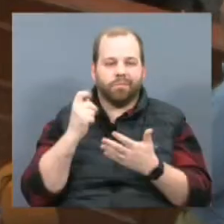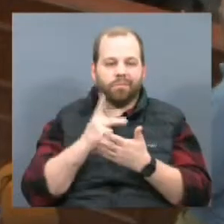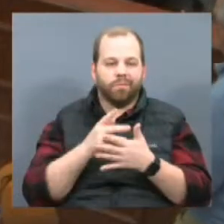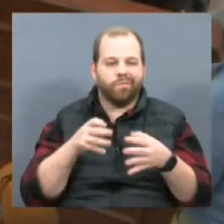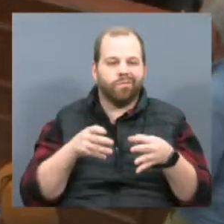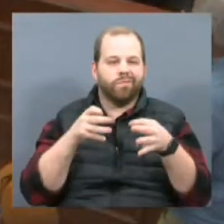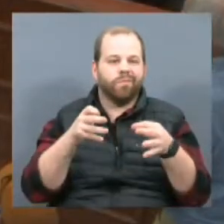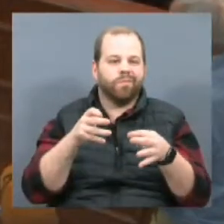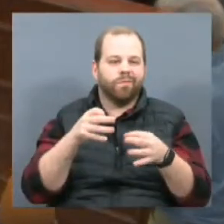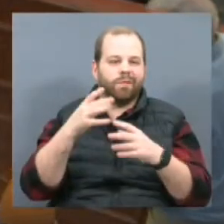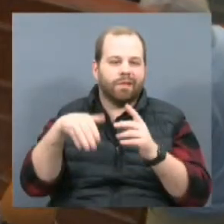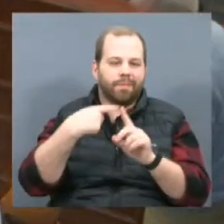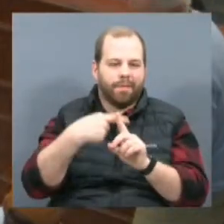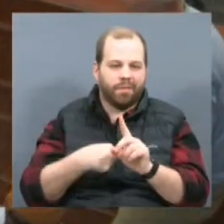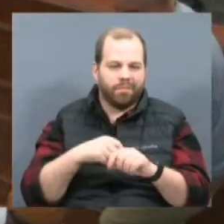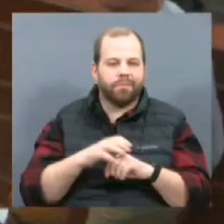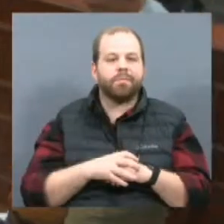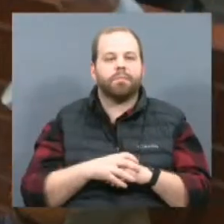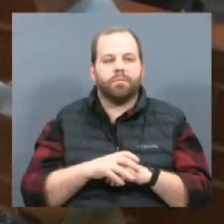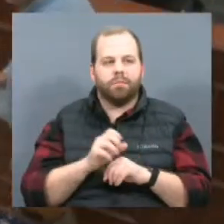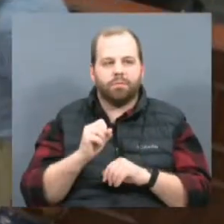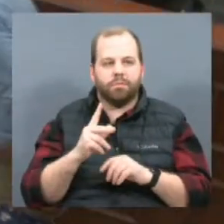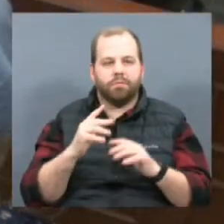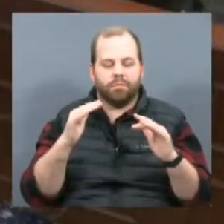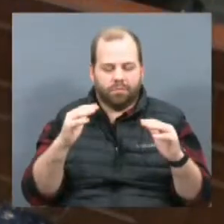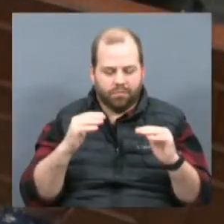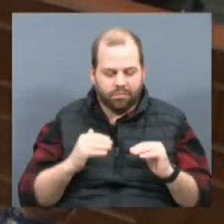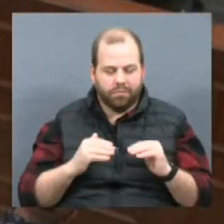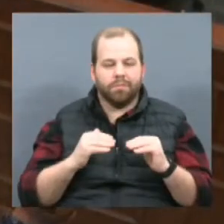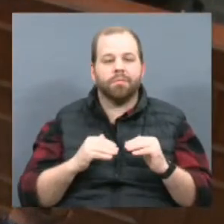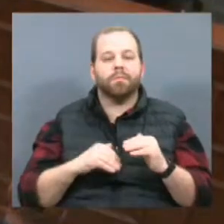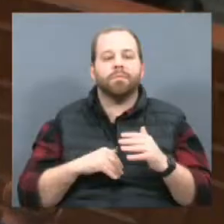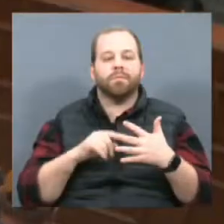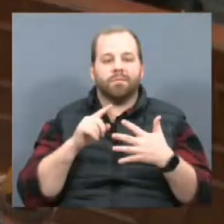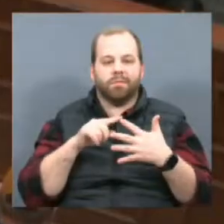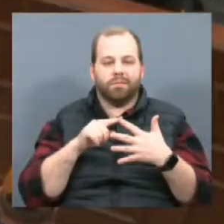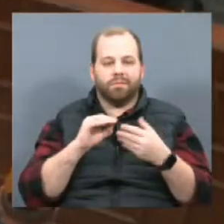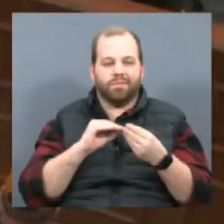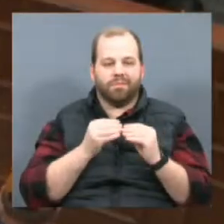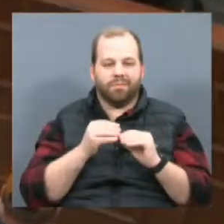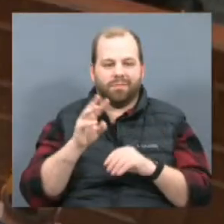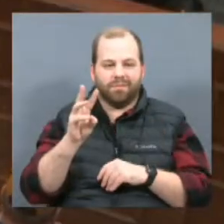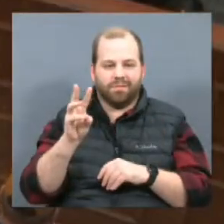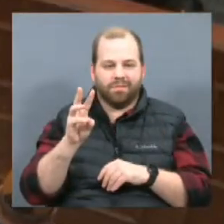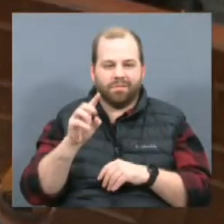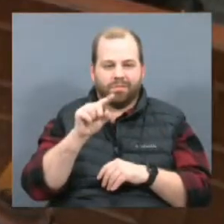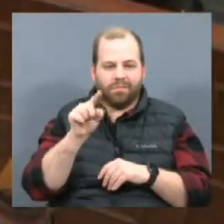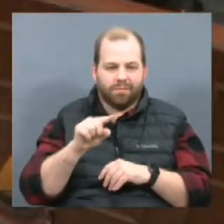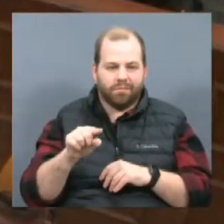defer this item to the next meeting. All right, thank you. Moving right along to item number 6, and that is